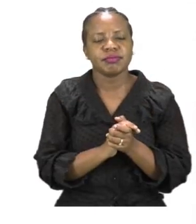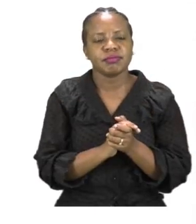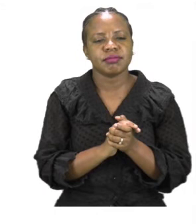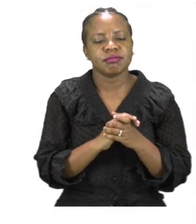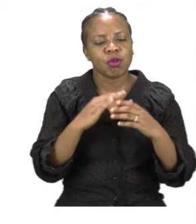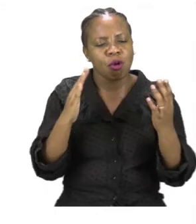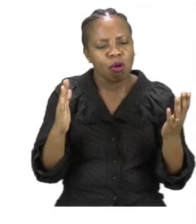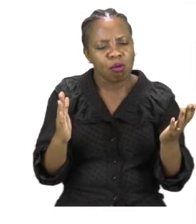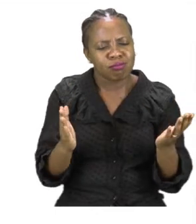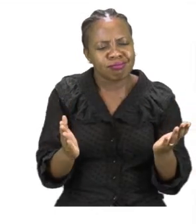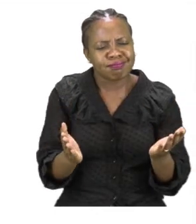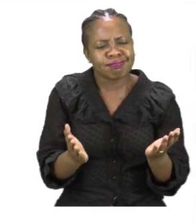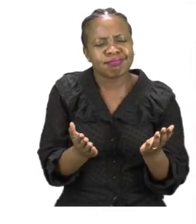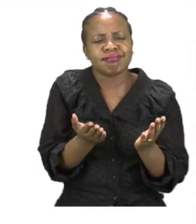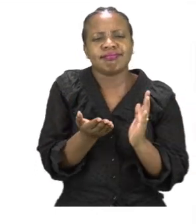enshrines.